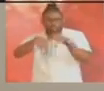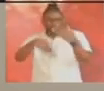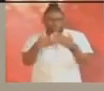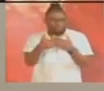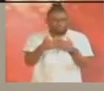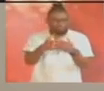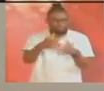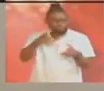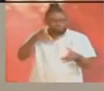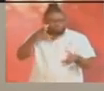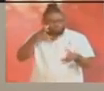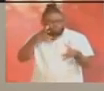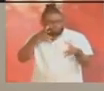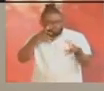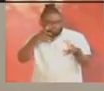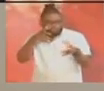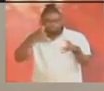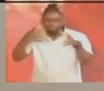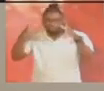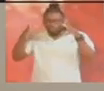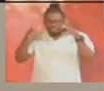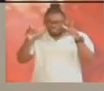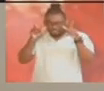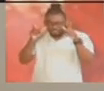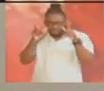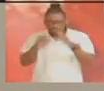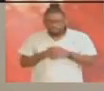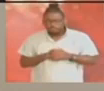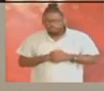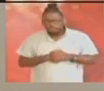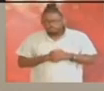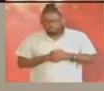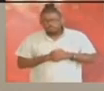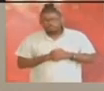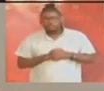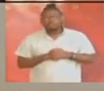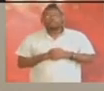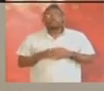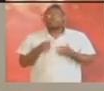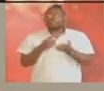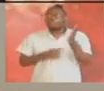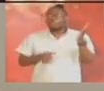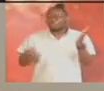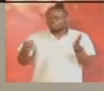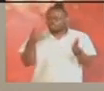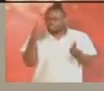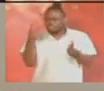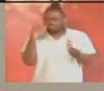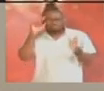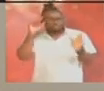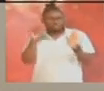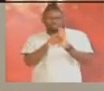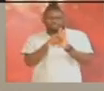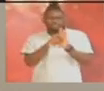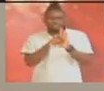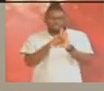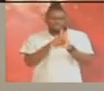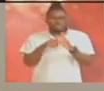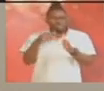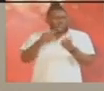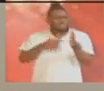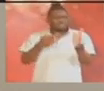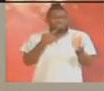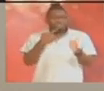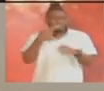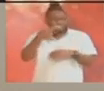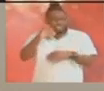media. The presentation by Dr. Hines puts the moment in context. It is